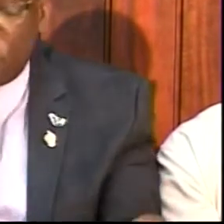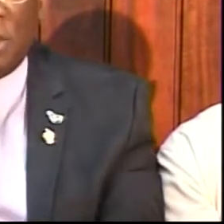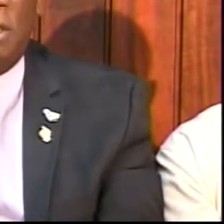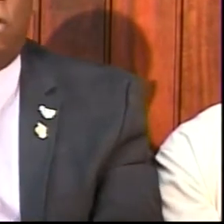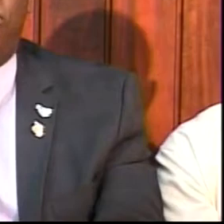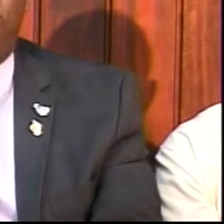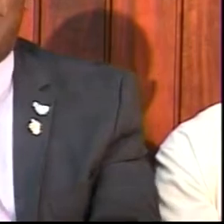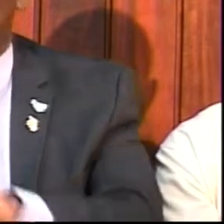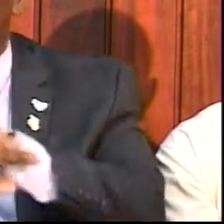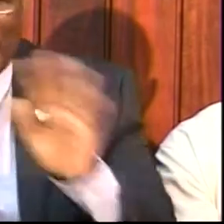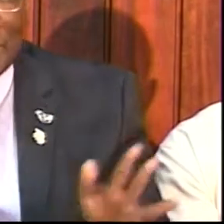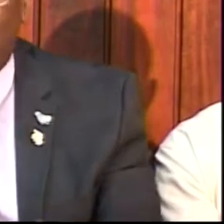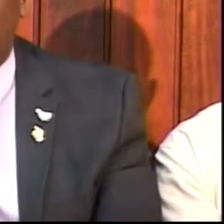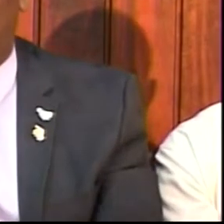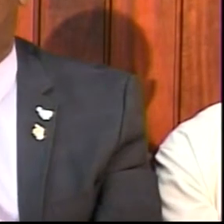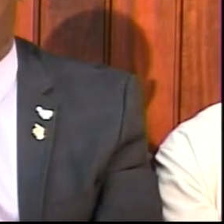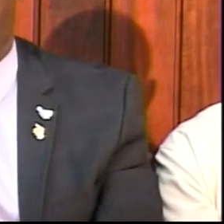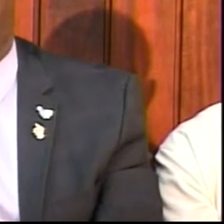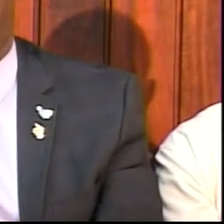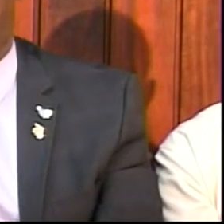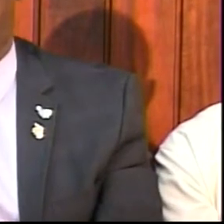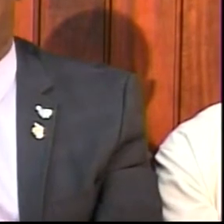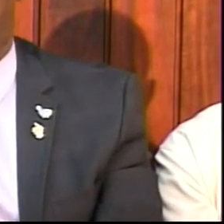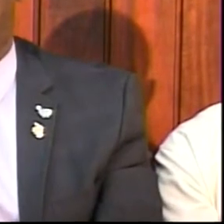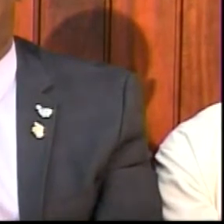No interest is accrued, nothing so.